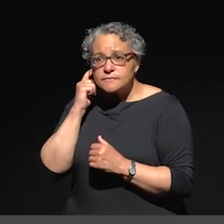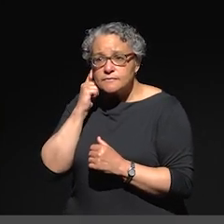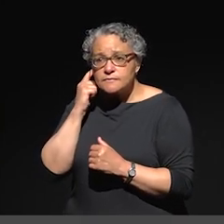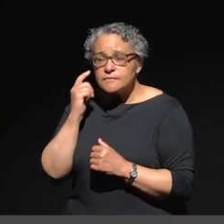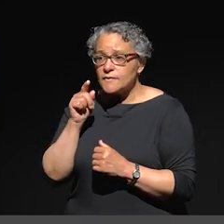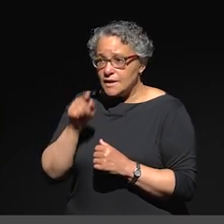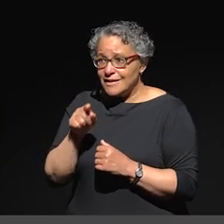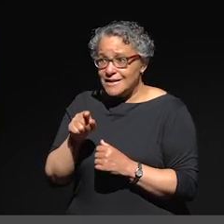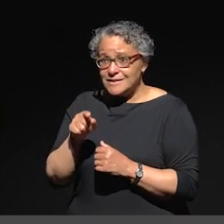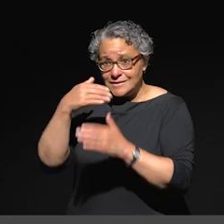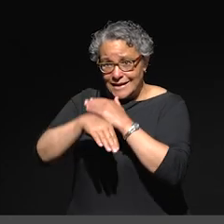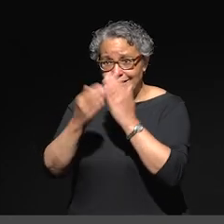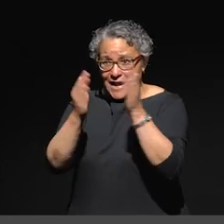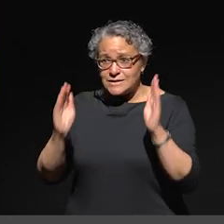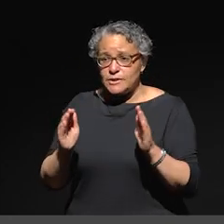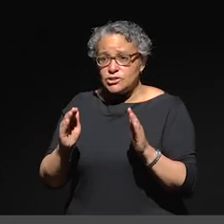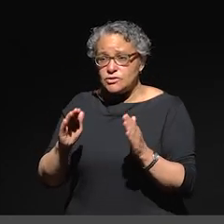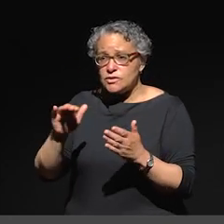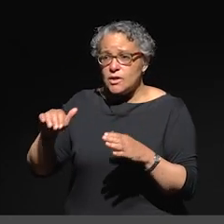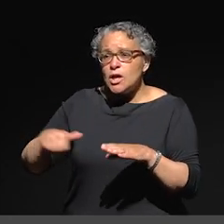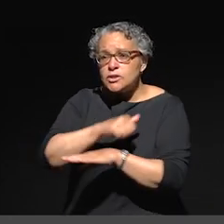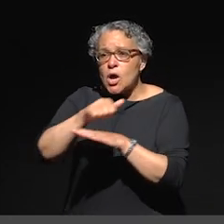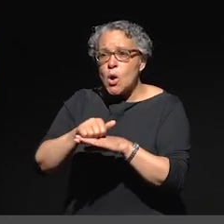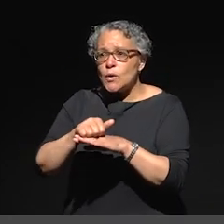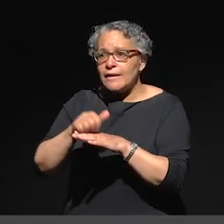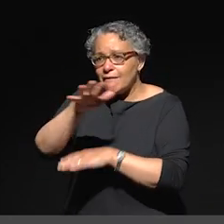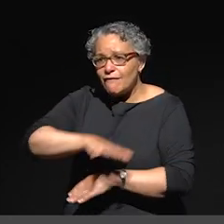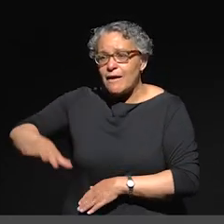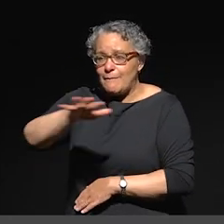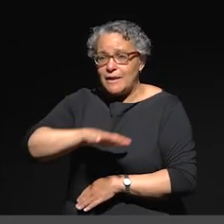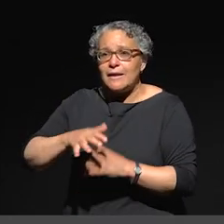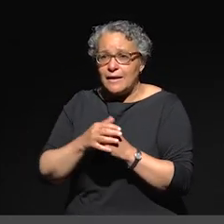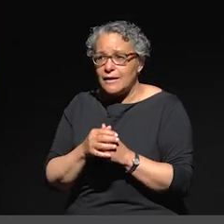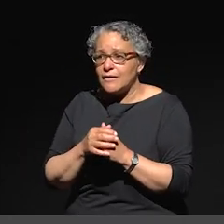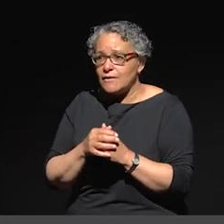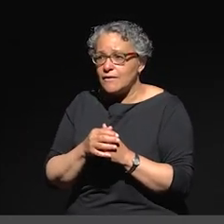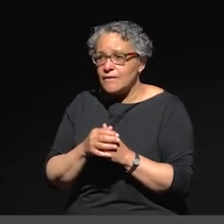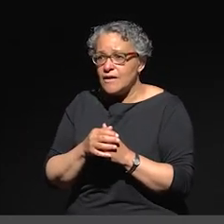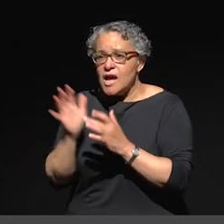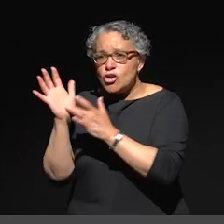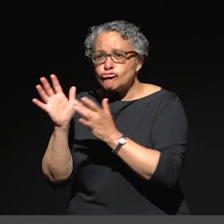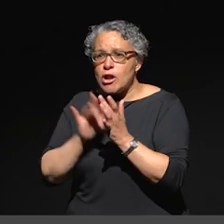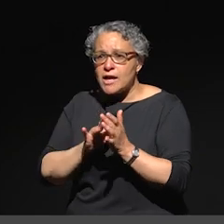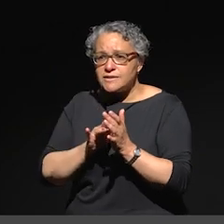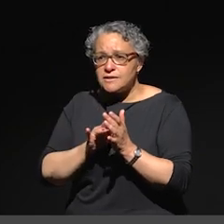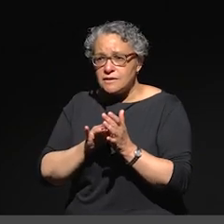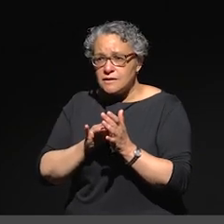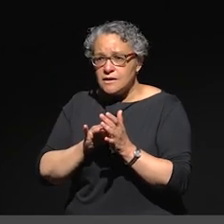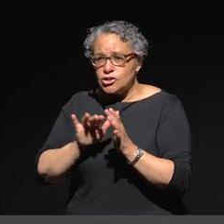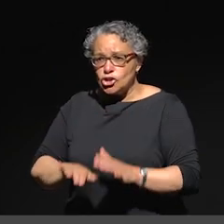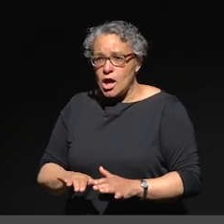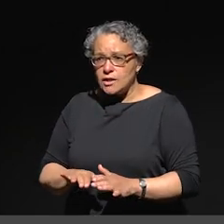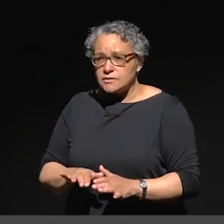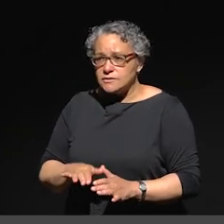in the exhibition. It's the Holy Family, with this very this extraordinary depiction of the Christ child with long hair and hollow-chested.